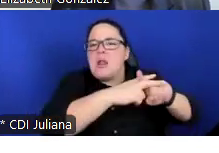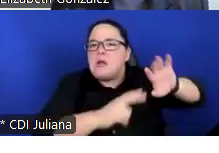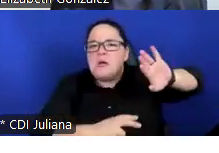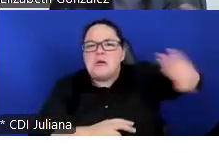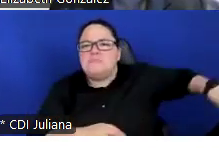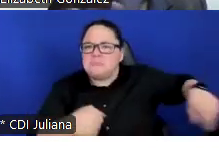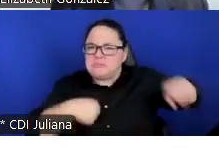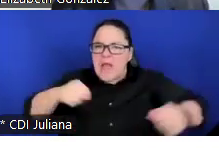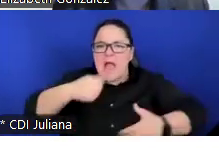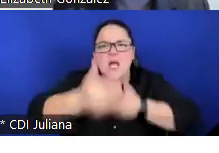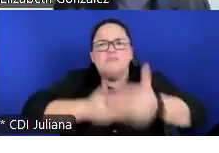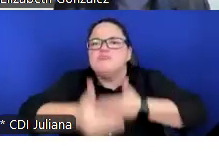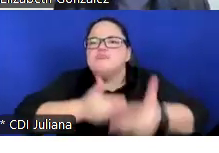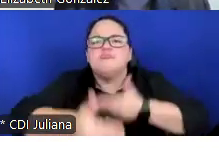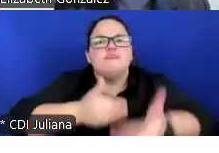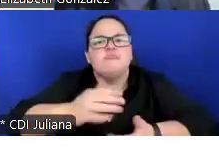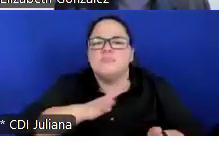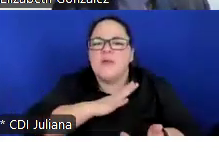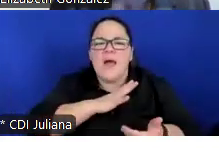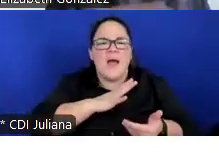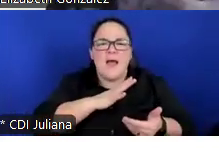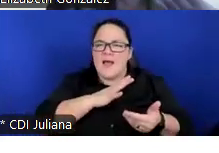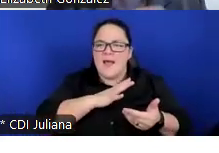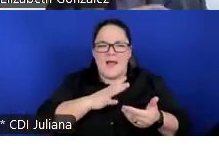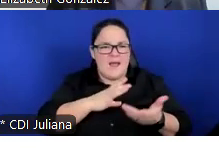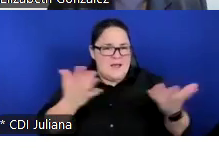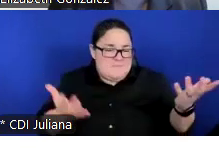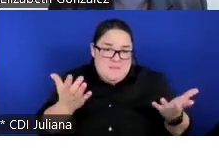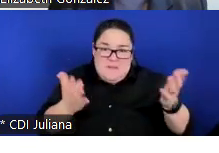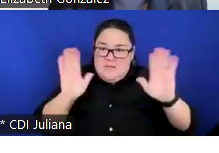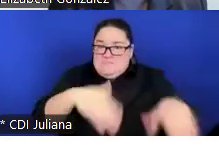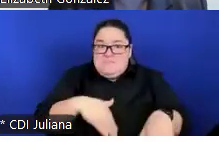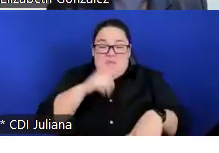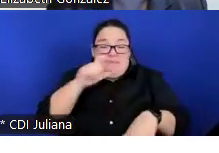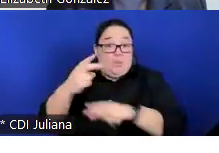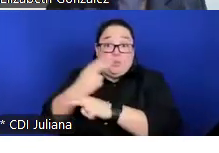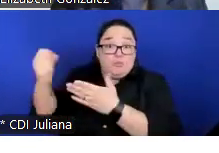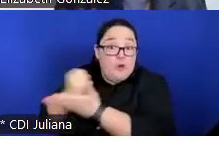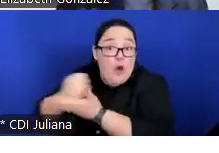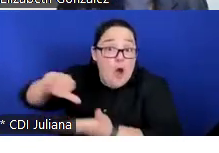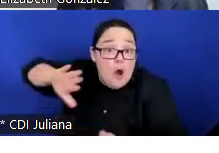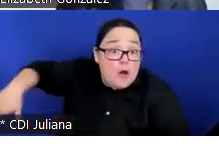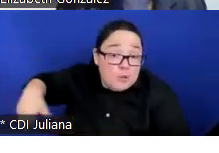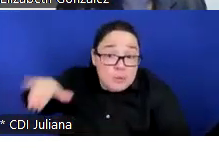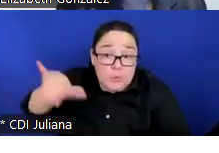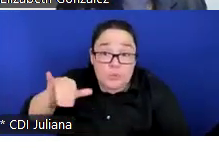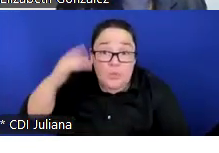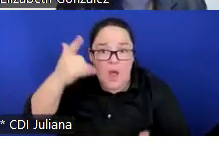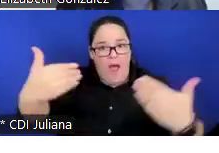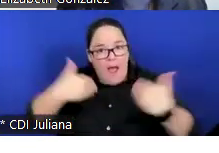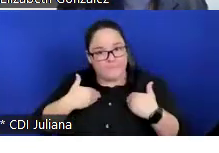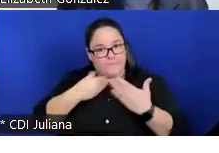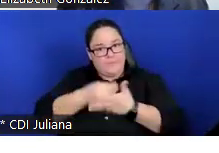you might not even have to use the credit cards anymore because you have this money that you were using to pay